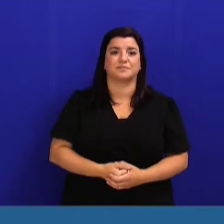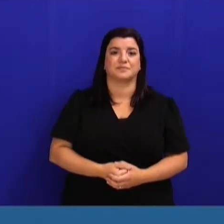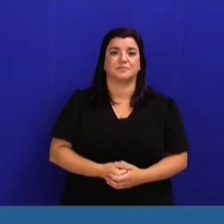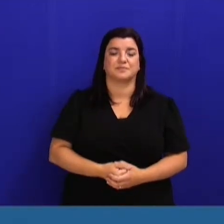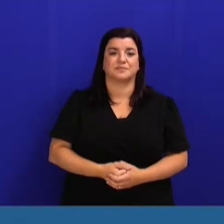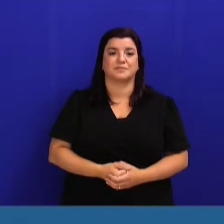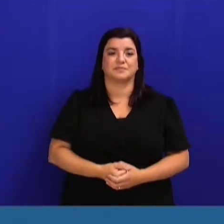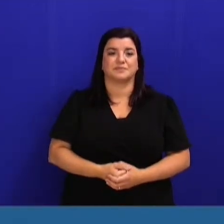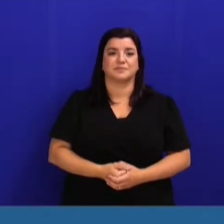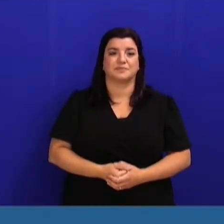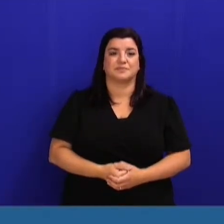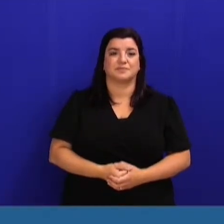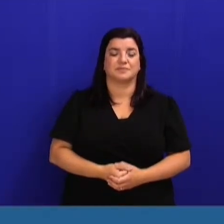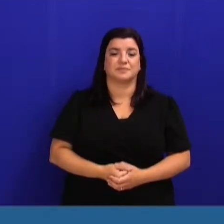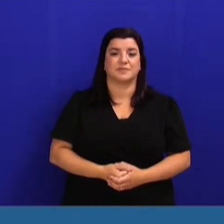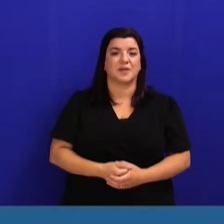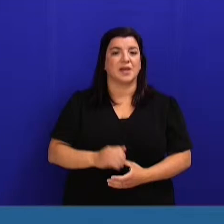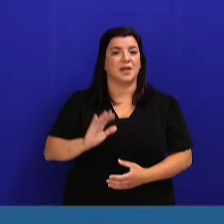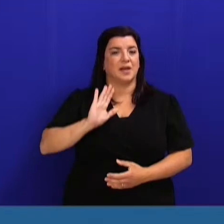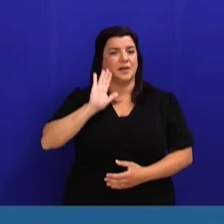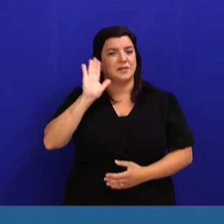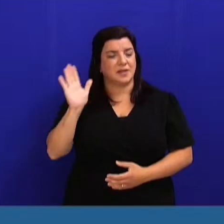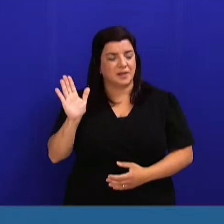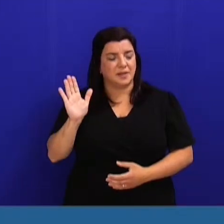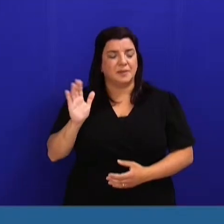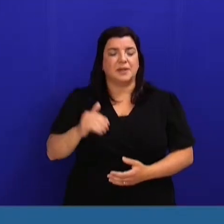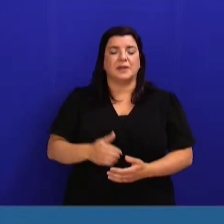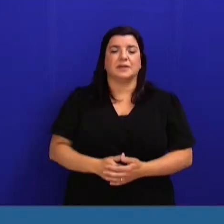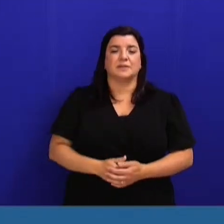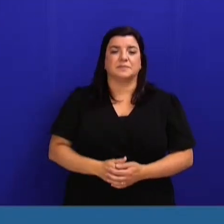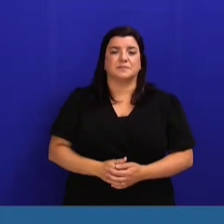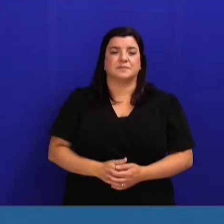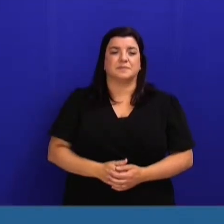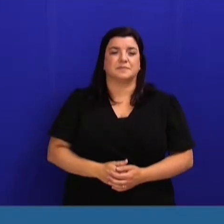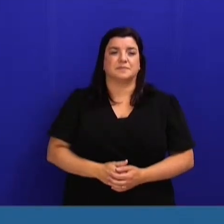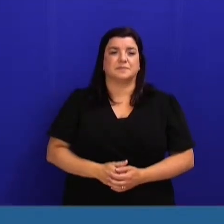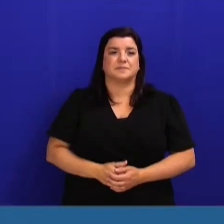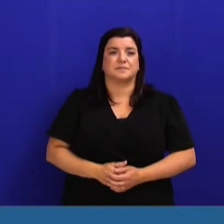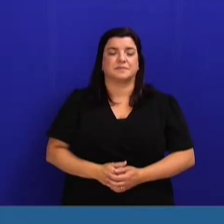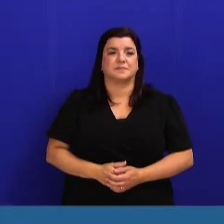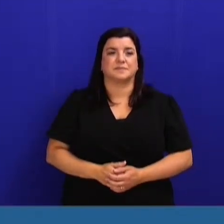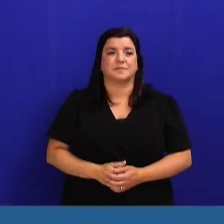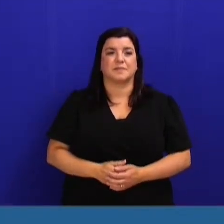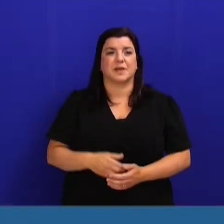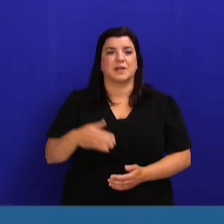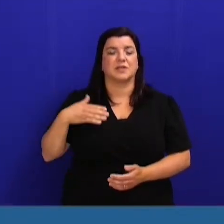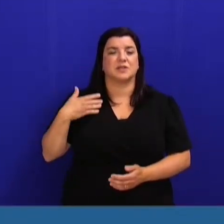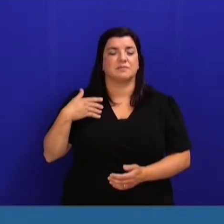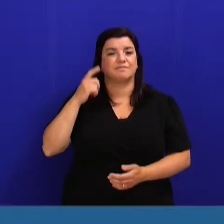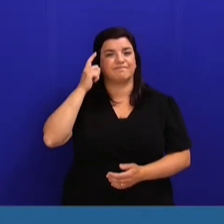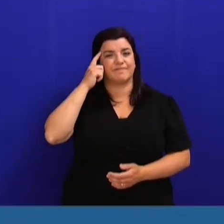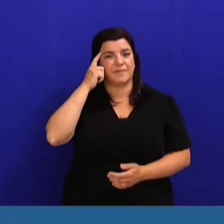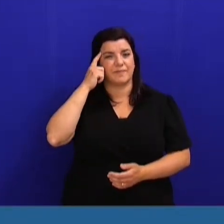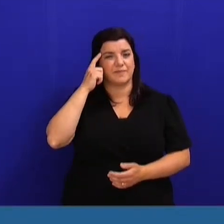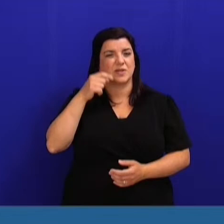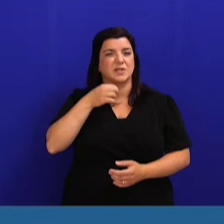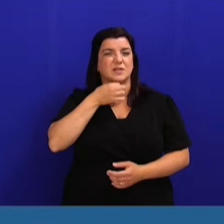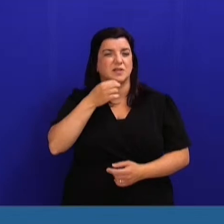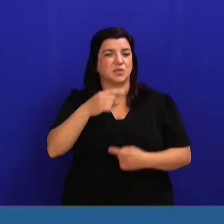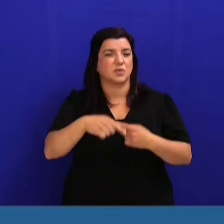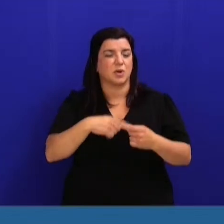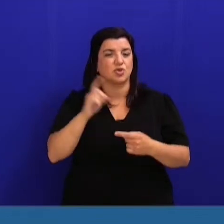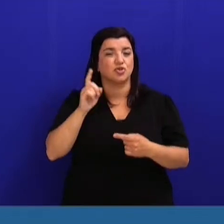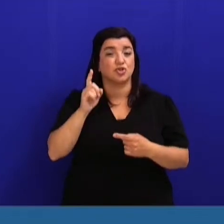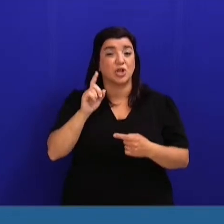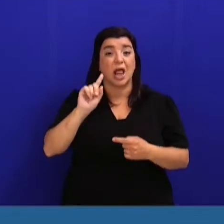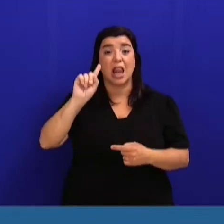Nsellimlek, Professor Gawci, għandi ftit mistoqsijiet għat li ġi tħabbar li stab l-ewwel tip ta' varjant